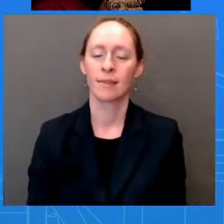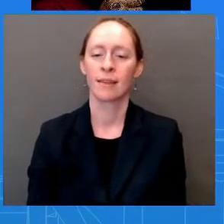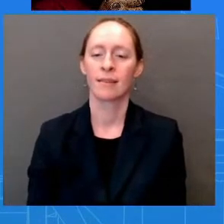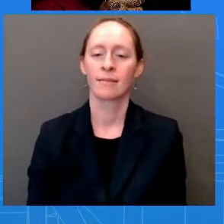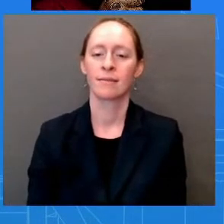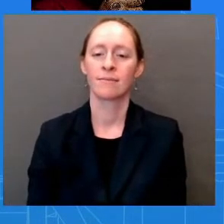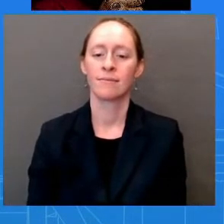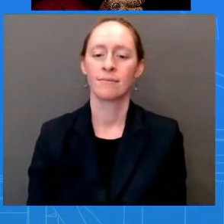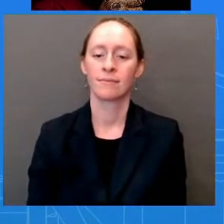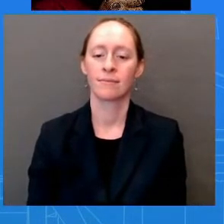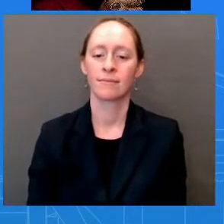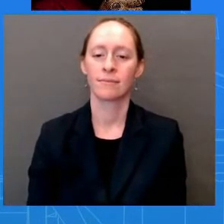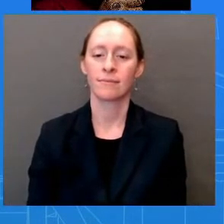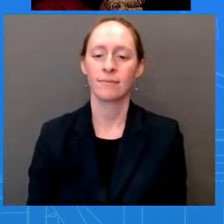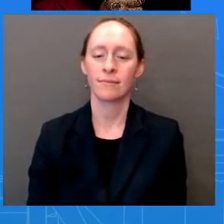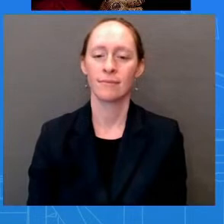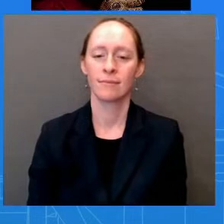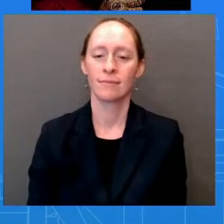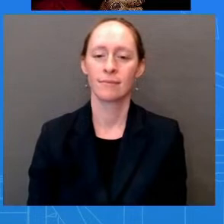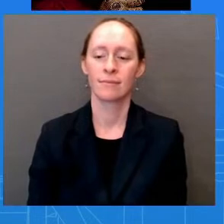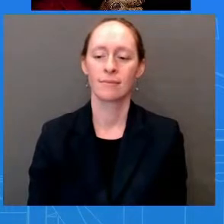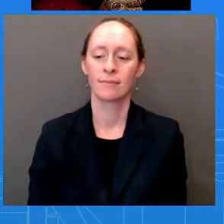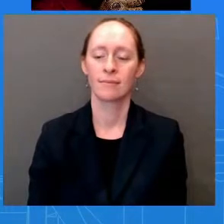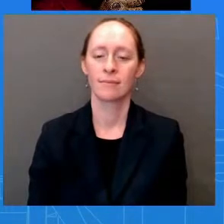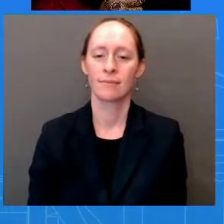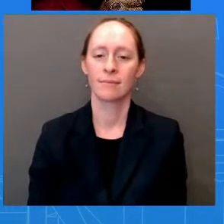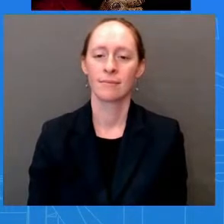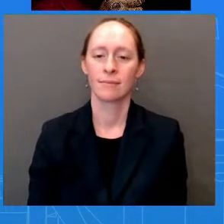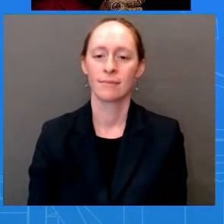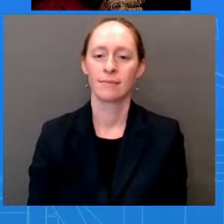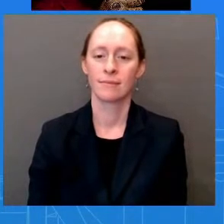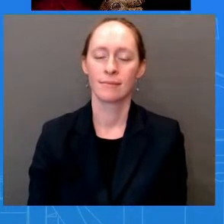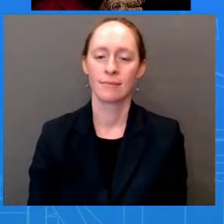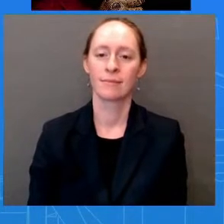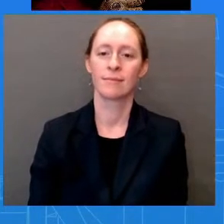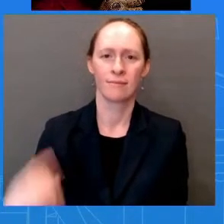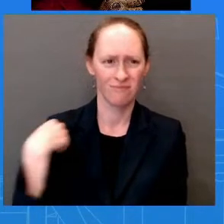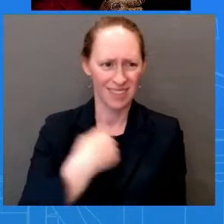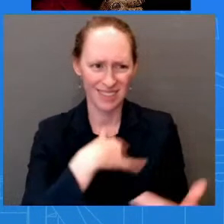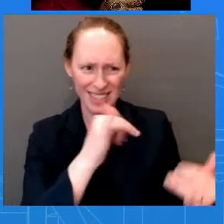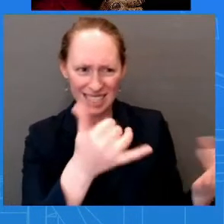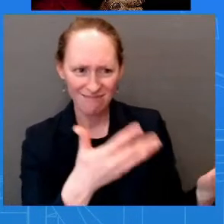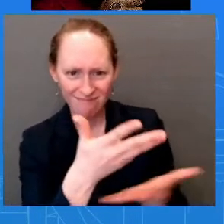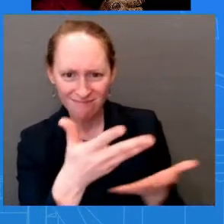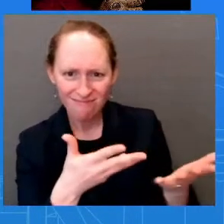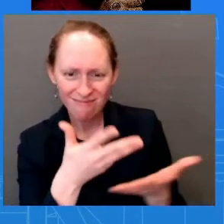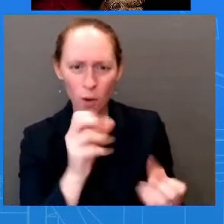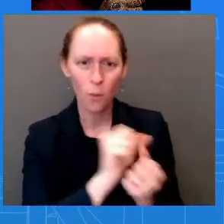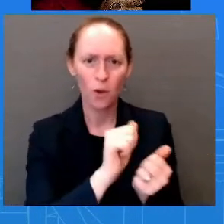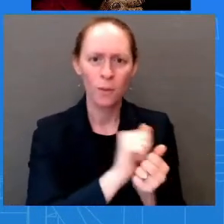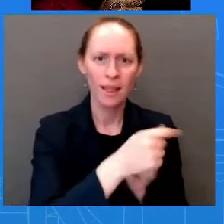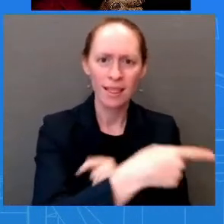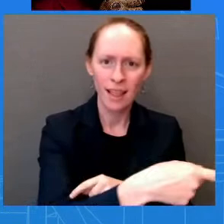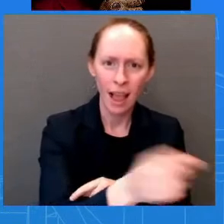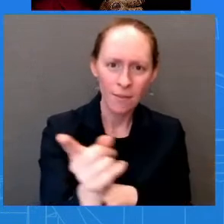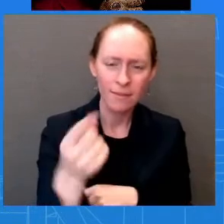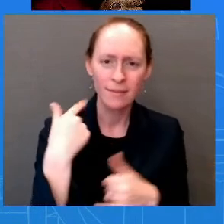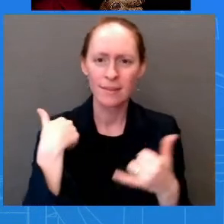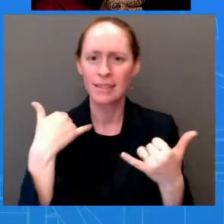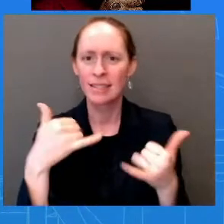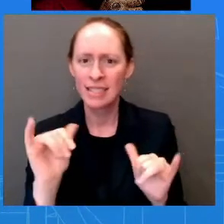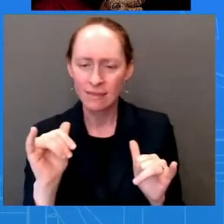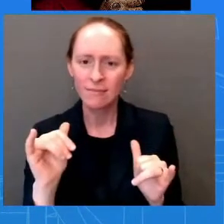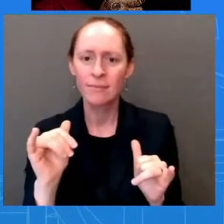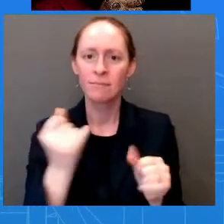rail companies together to reach that agreement, and it kept our rail system working and prevented a disruption, again, to our economy. So that was